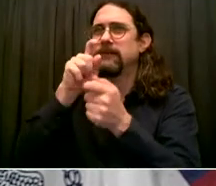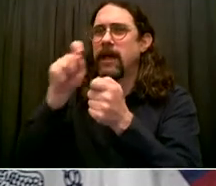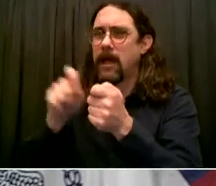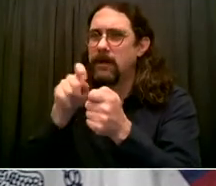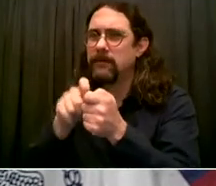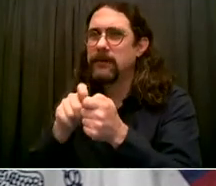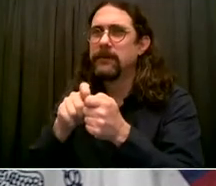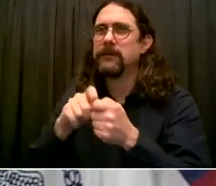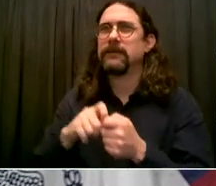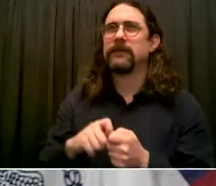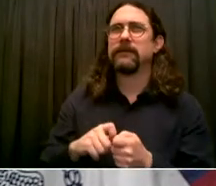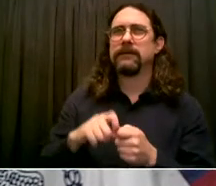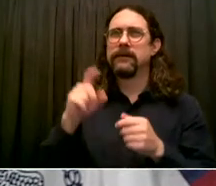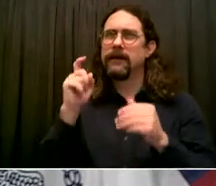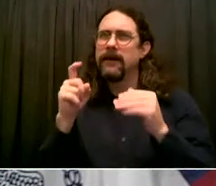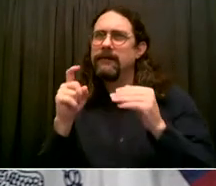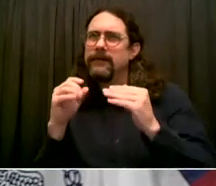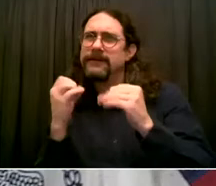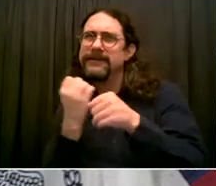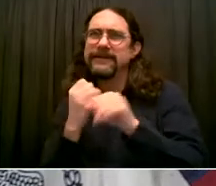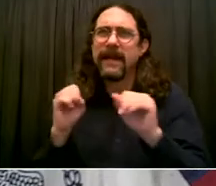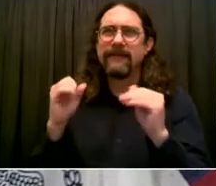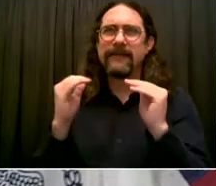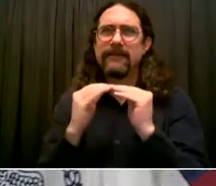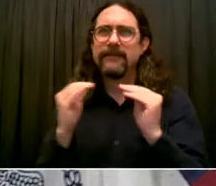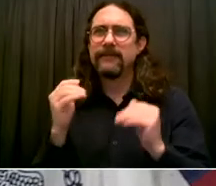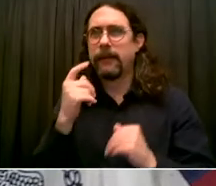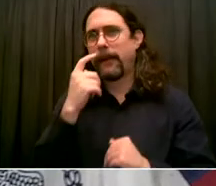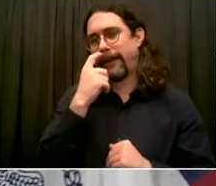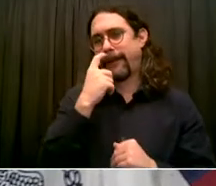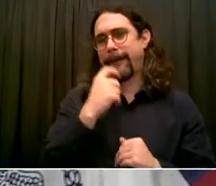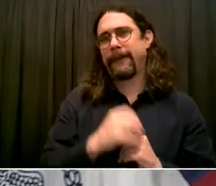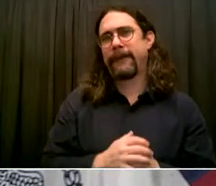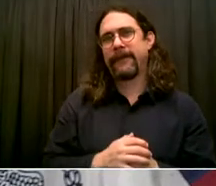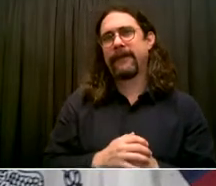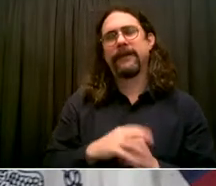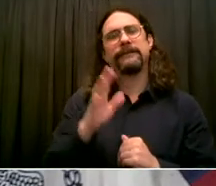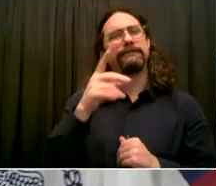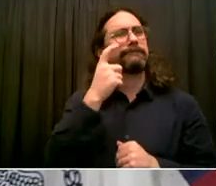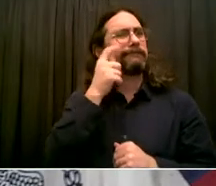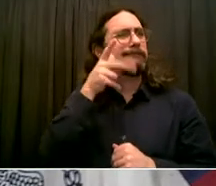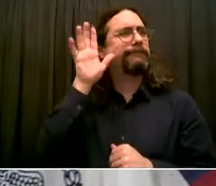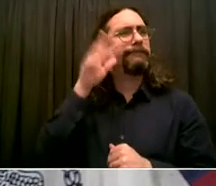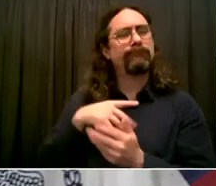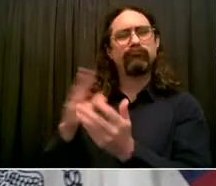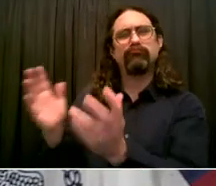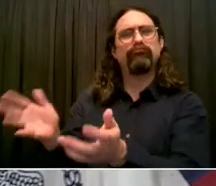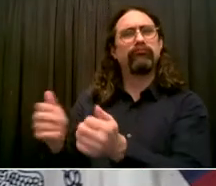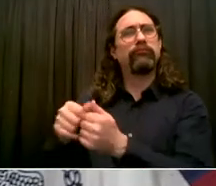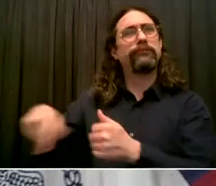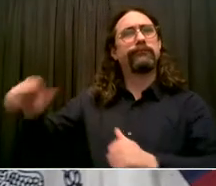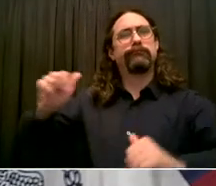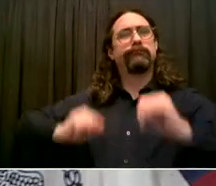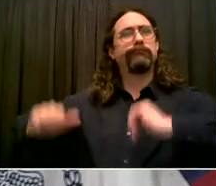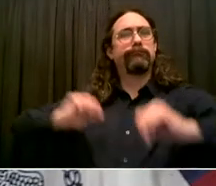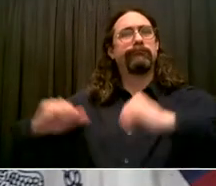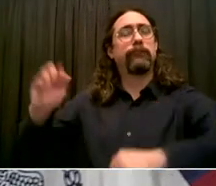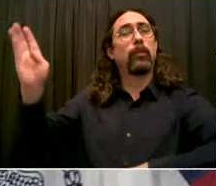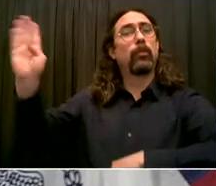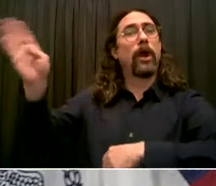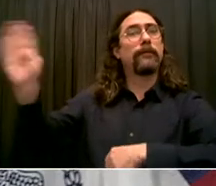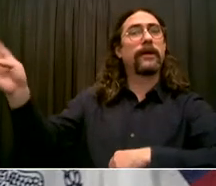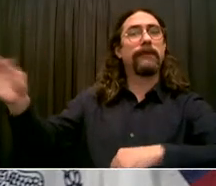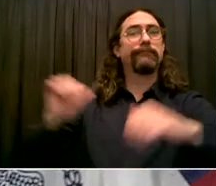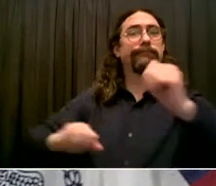tools that are going to help them bring back audiences. And when the time comes, and I'm really looking forward to September in particular, bring back larger